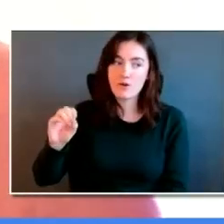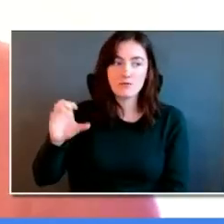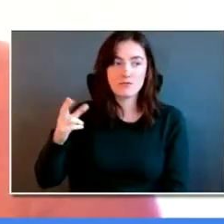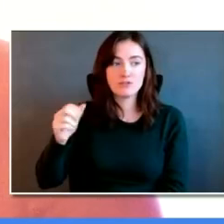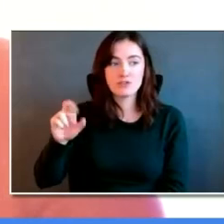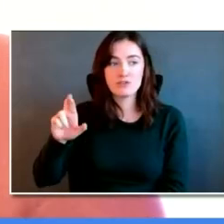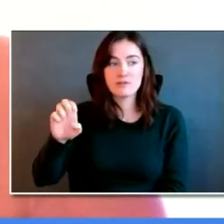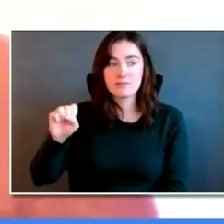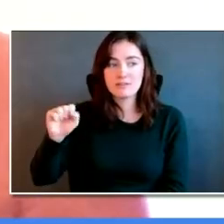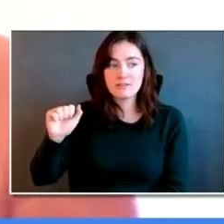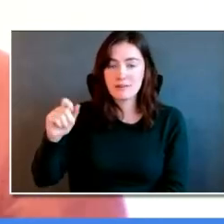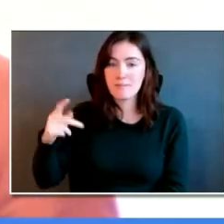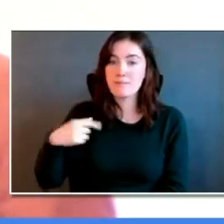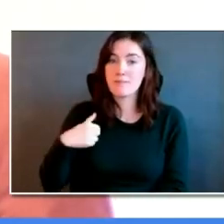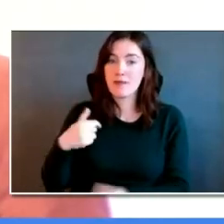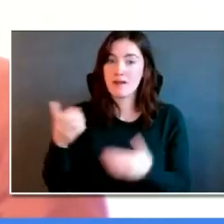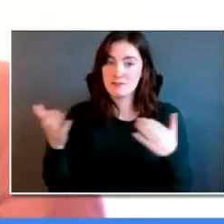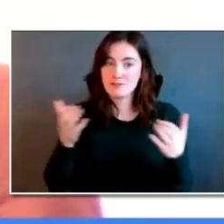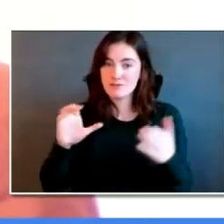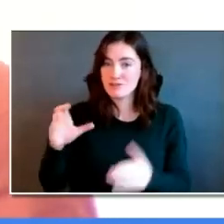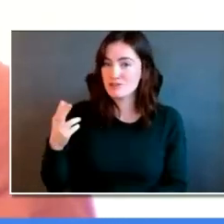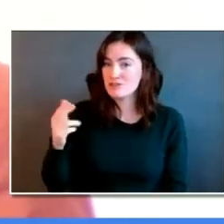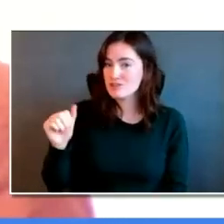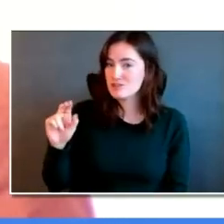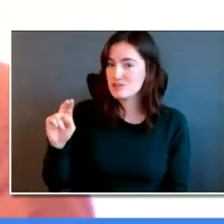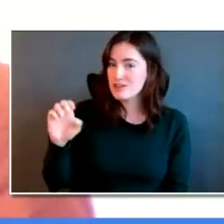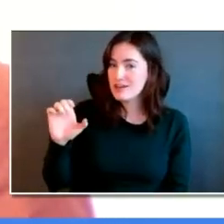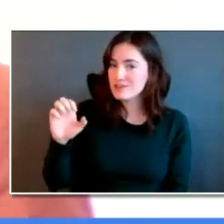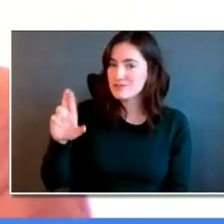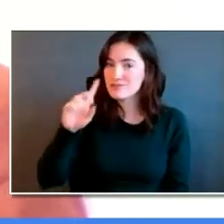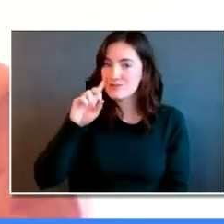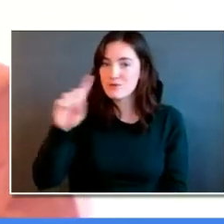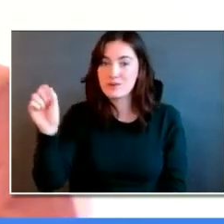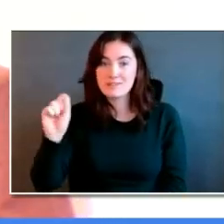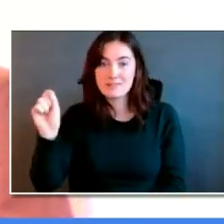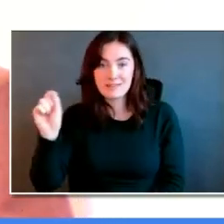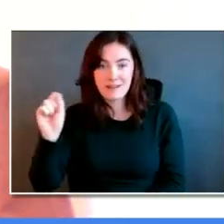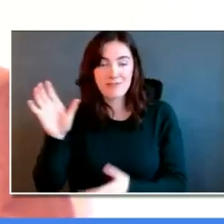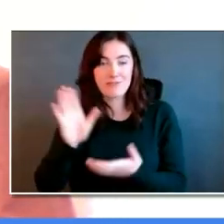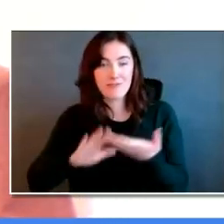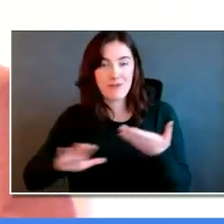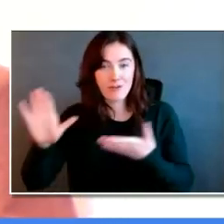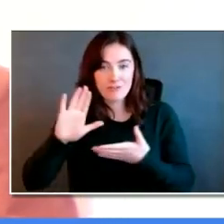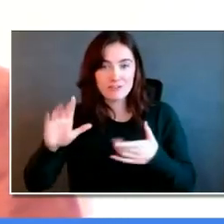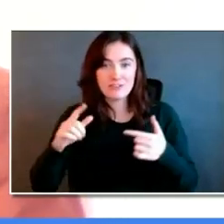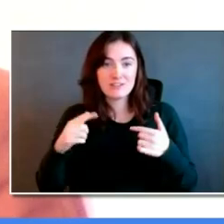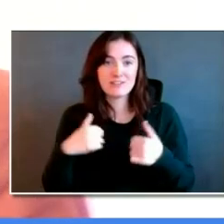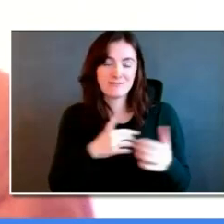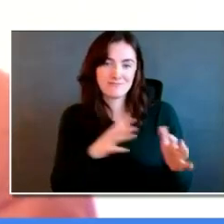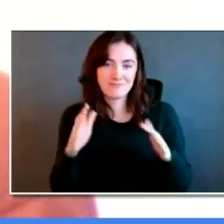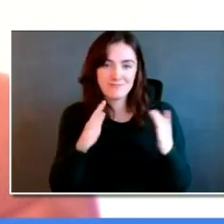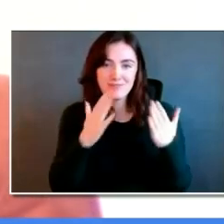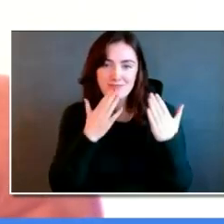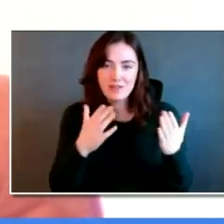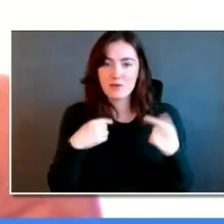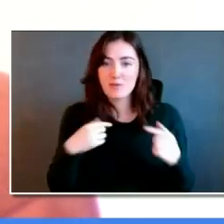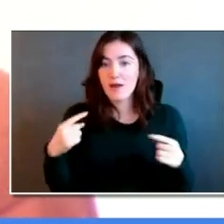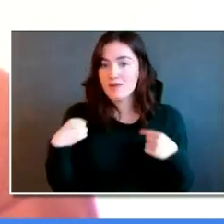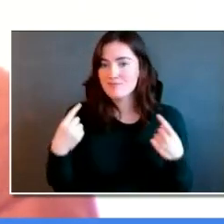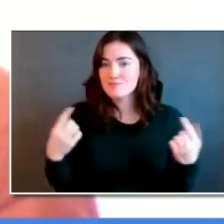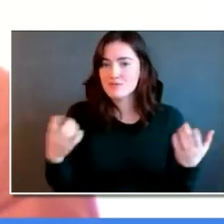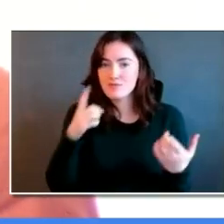Colleges, and thank you. I've been here for 25 years, the bulk of it spent here at